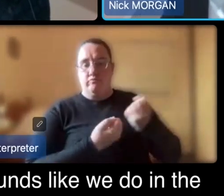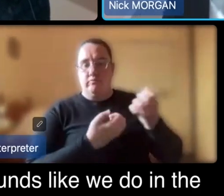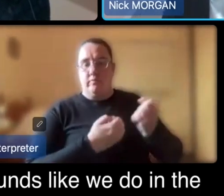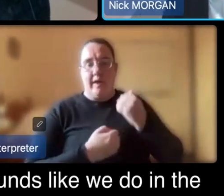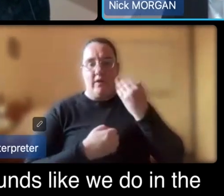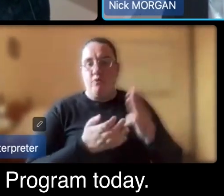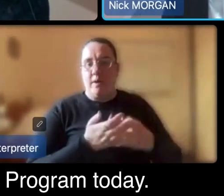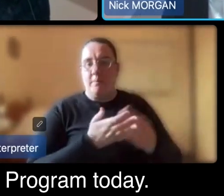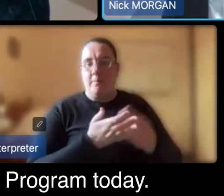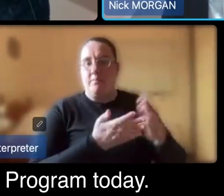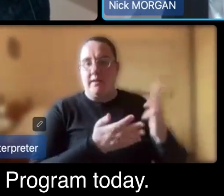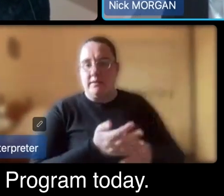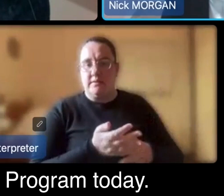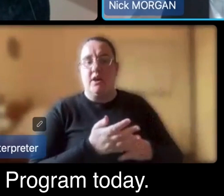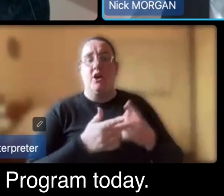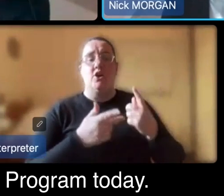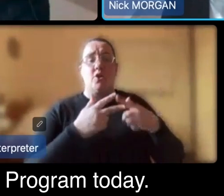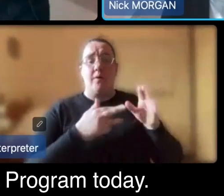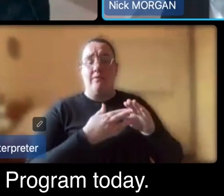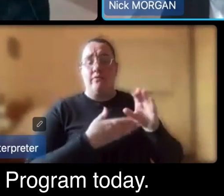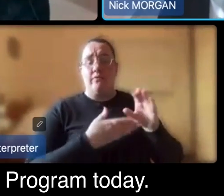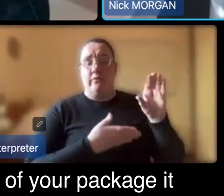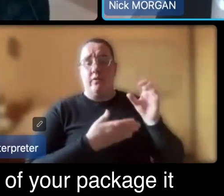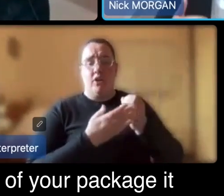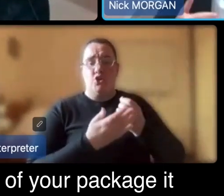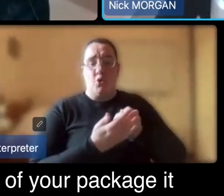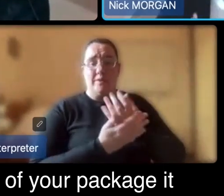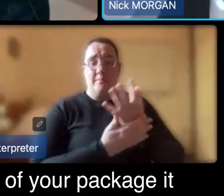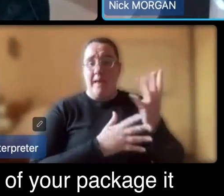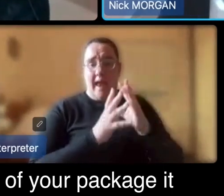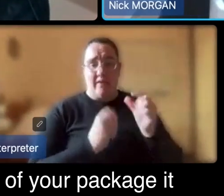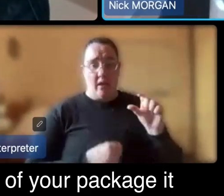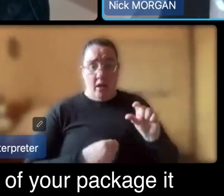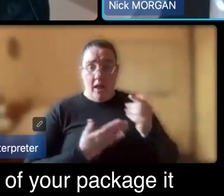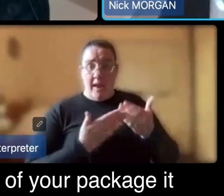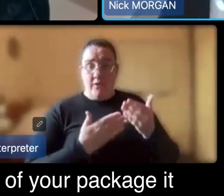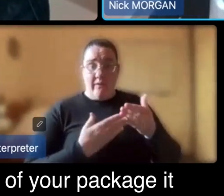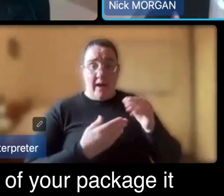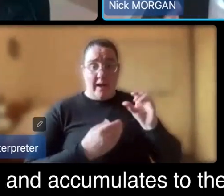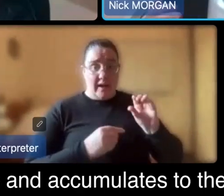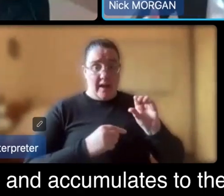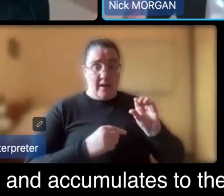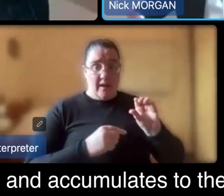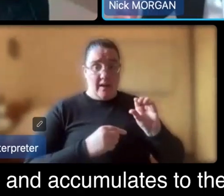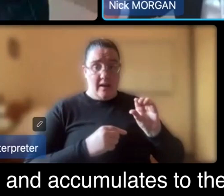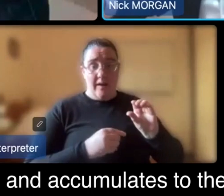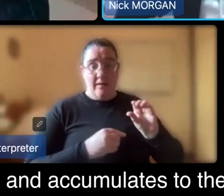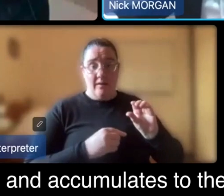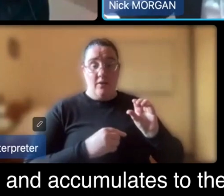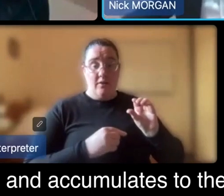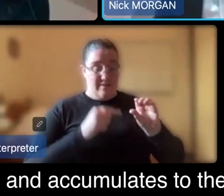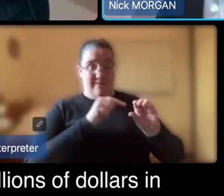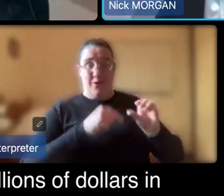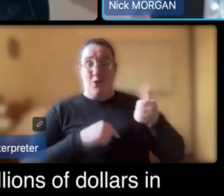unspent funds like we do in the home care packages program today. Today, if you don't use all of your package, it accumulates and accumulates